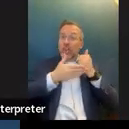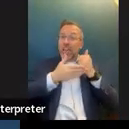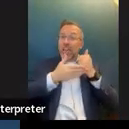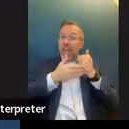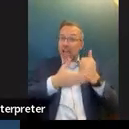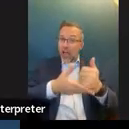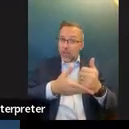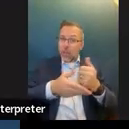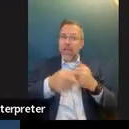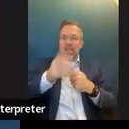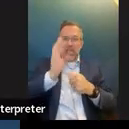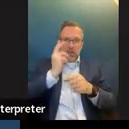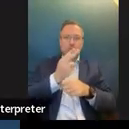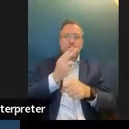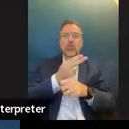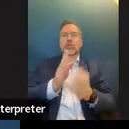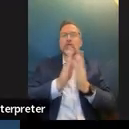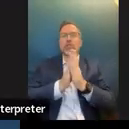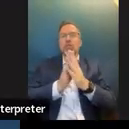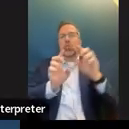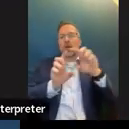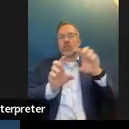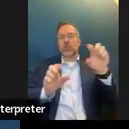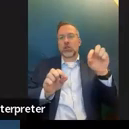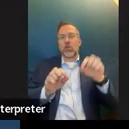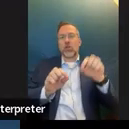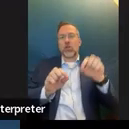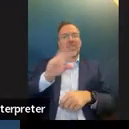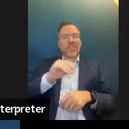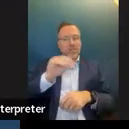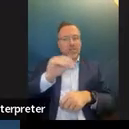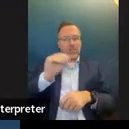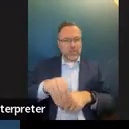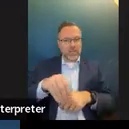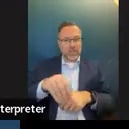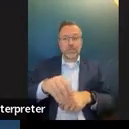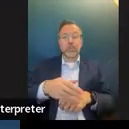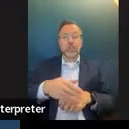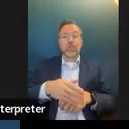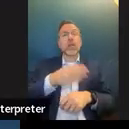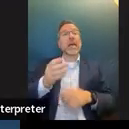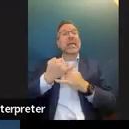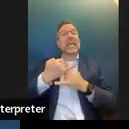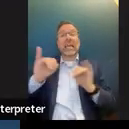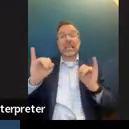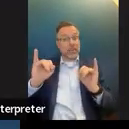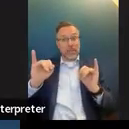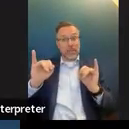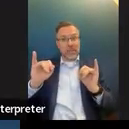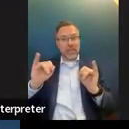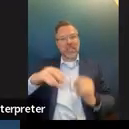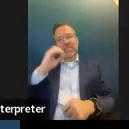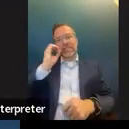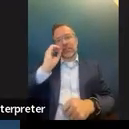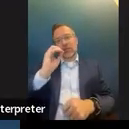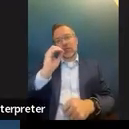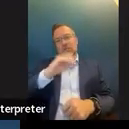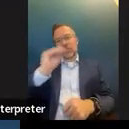opportunities. He uses a help card independently in 0% of opportunities. So this is a